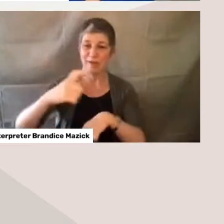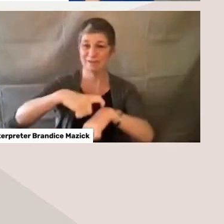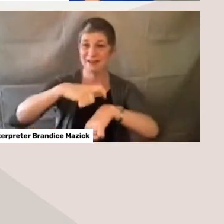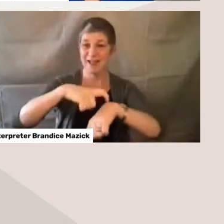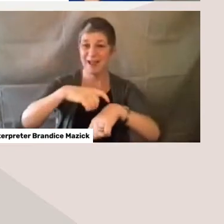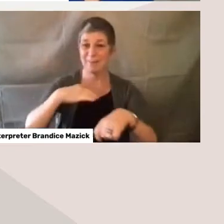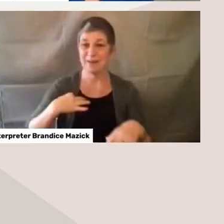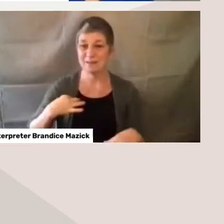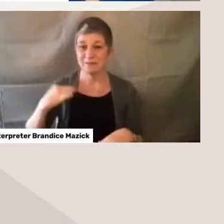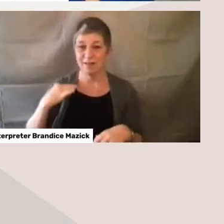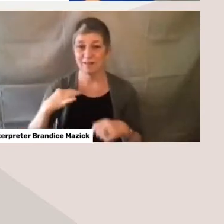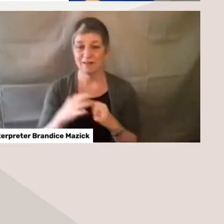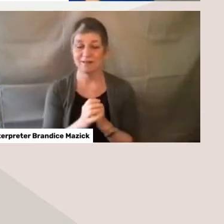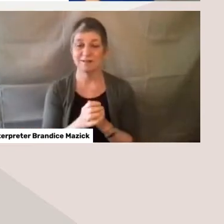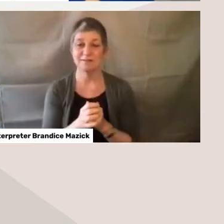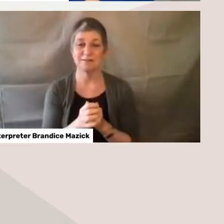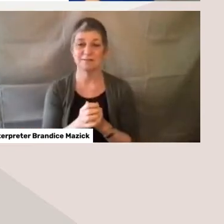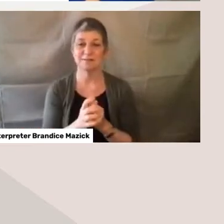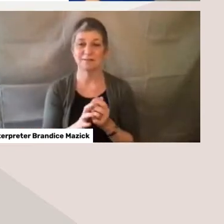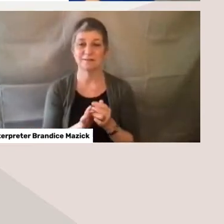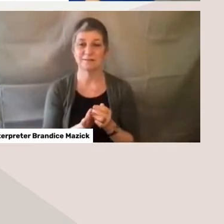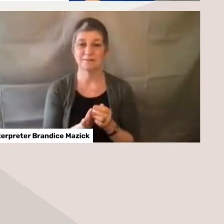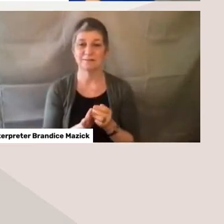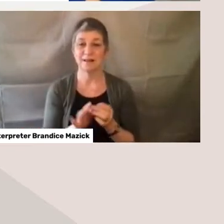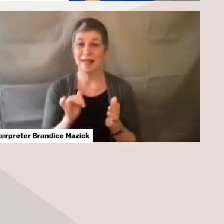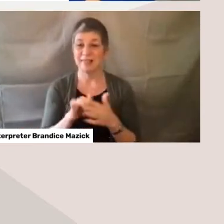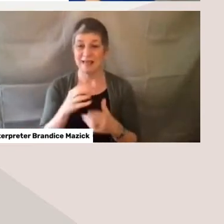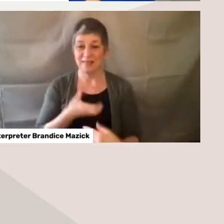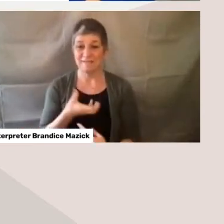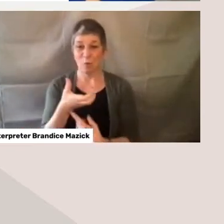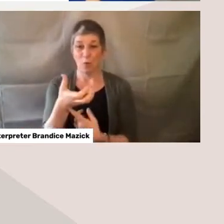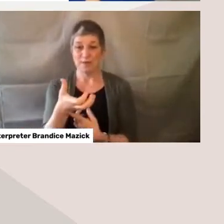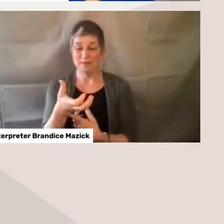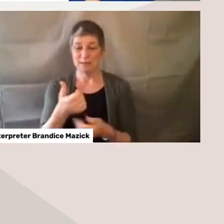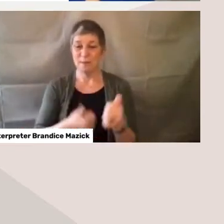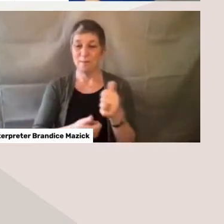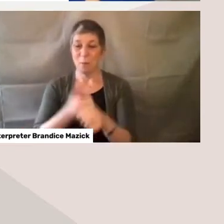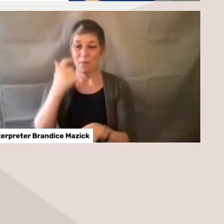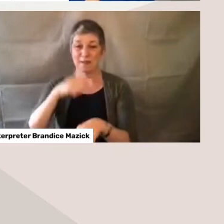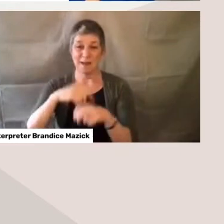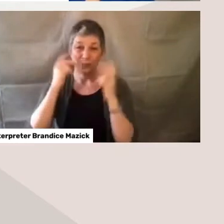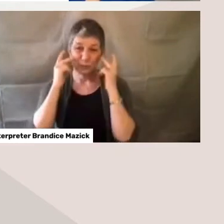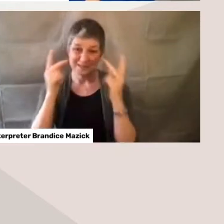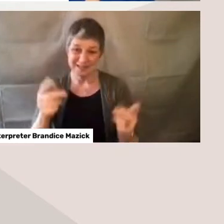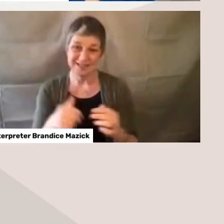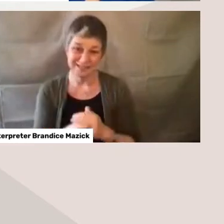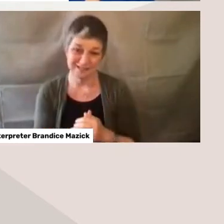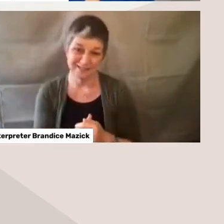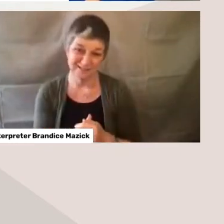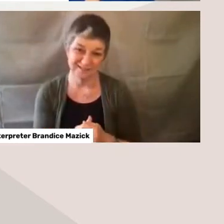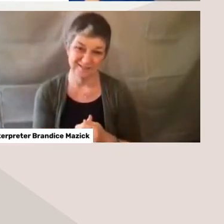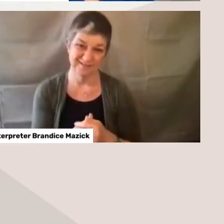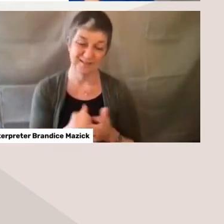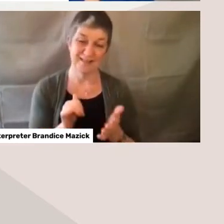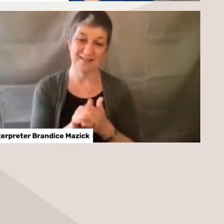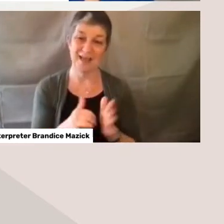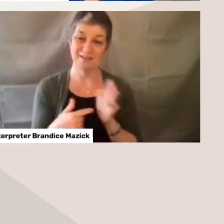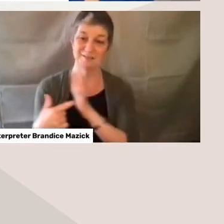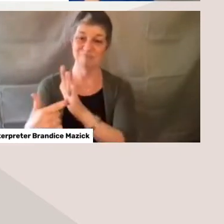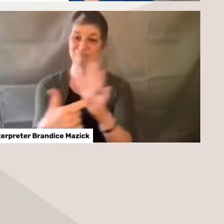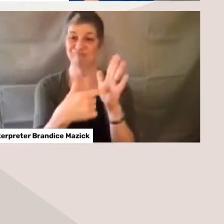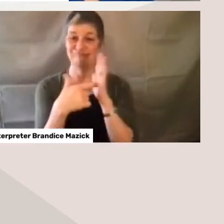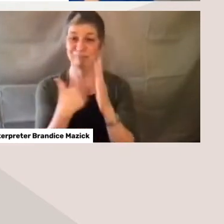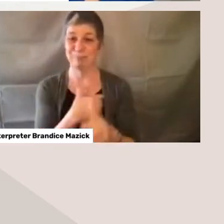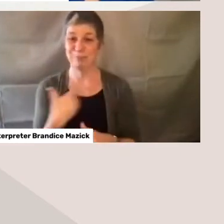as a volunteer. So that's the voice that you get most of the time. That's the voice of the breast cancer patient.